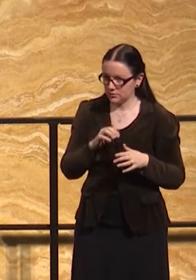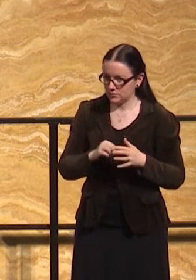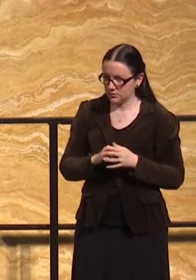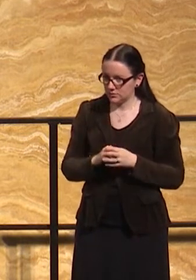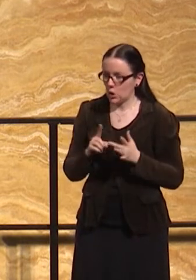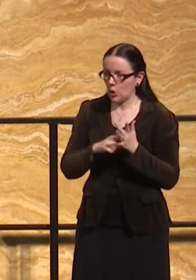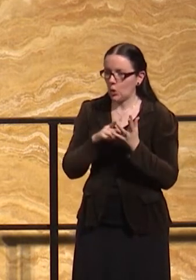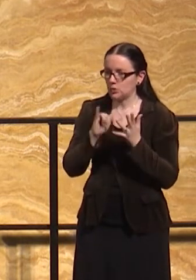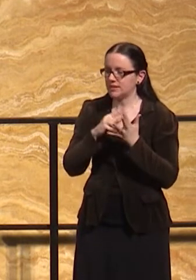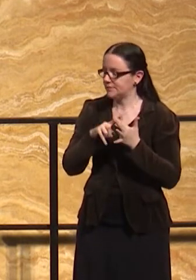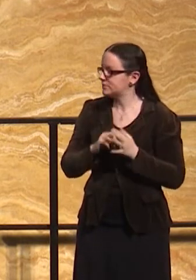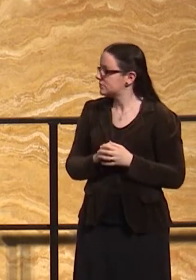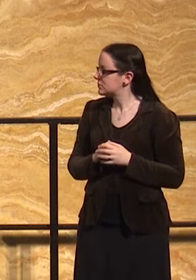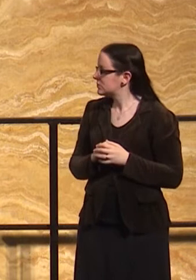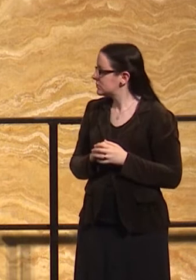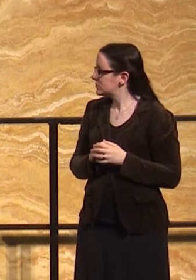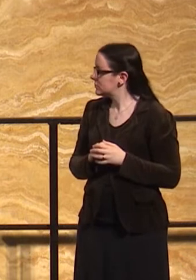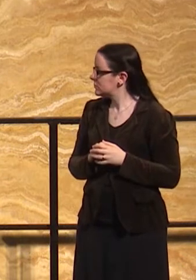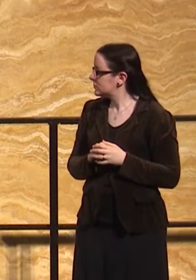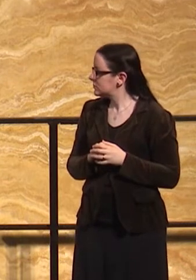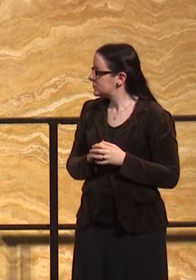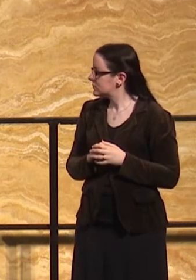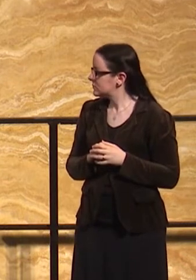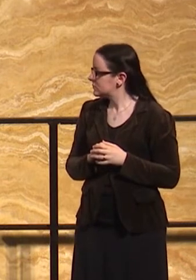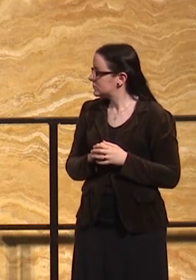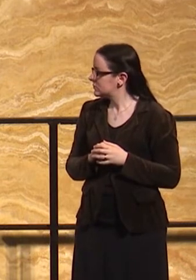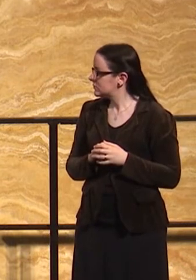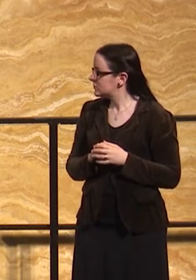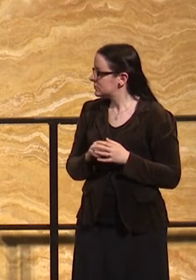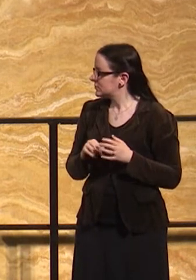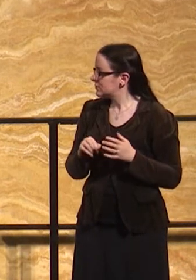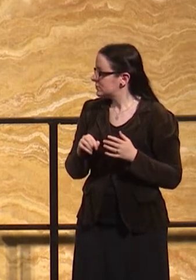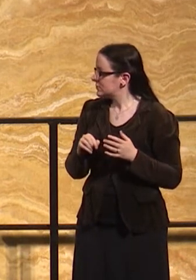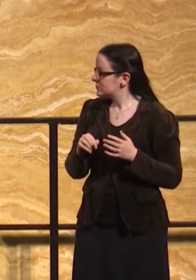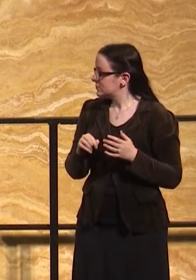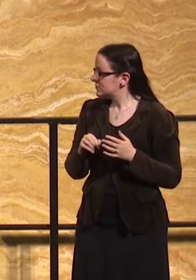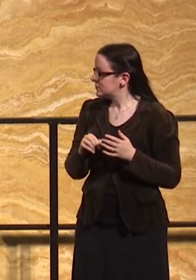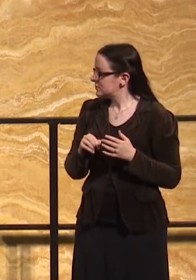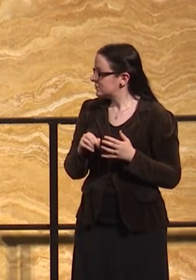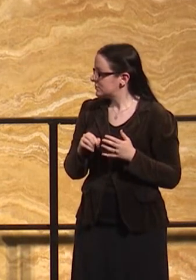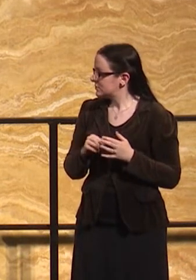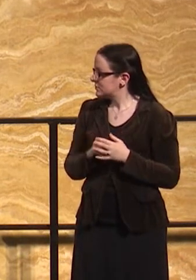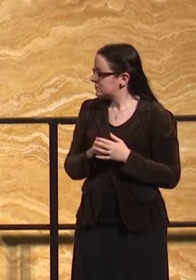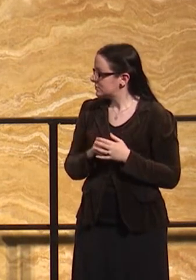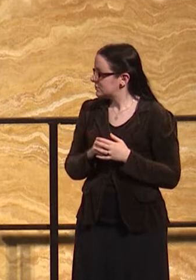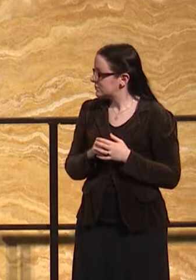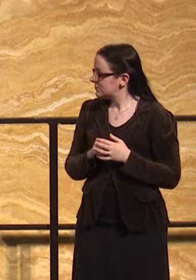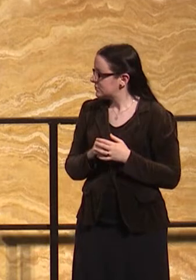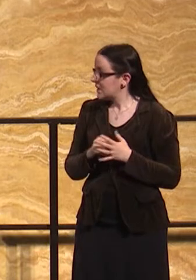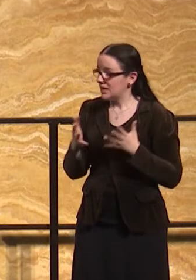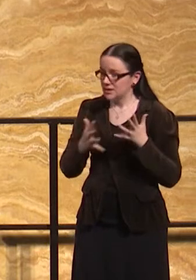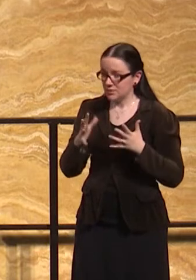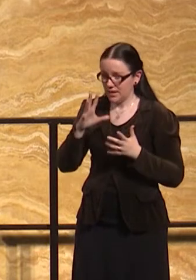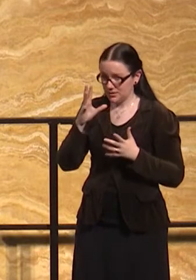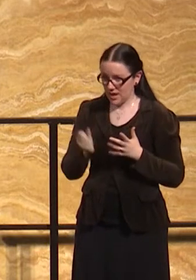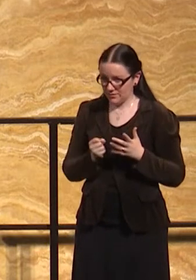Guinea-Bissau. You count all of that on your fingertips, and then you wonder, does that mean that every other place is stable,